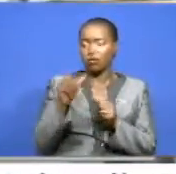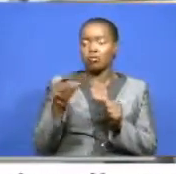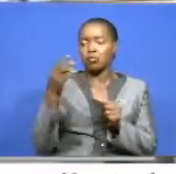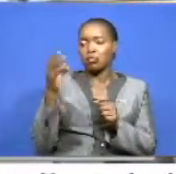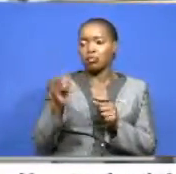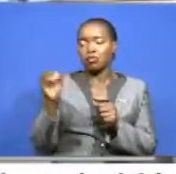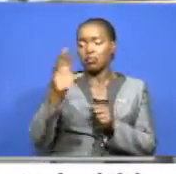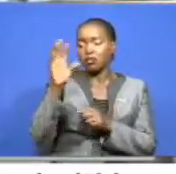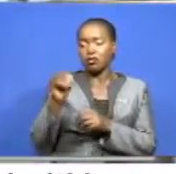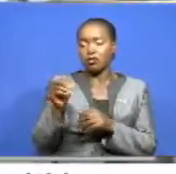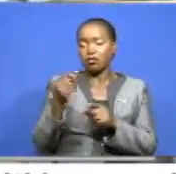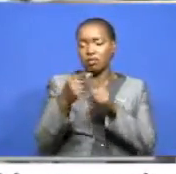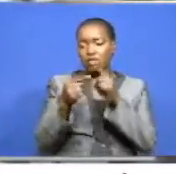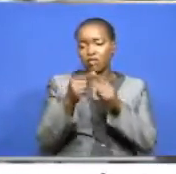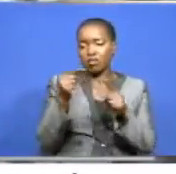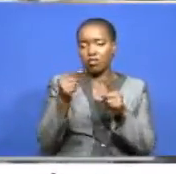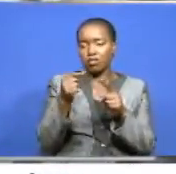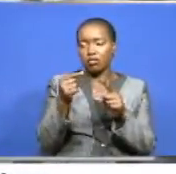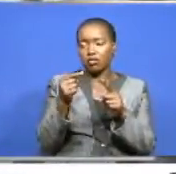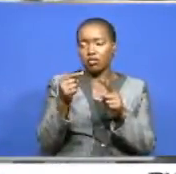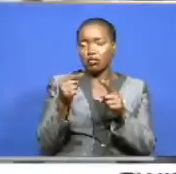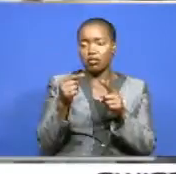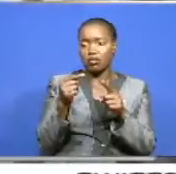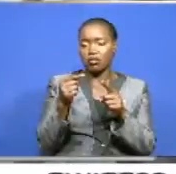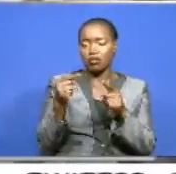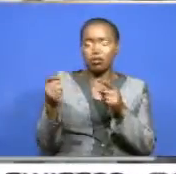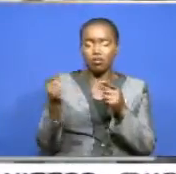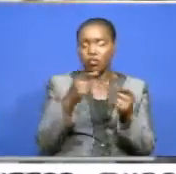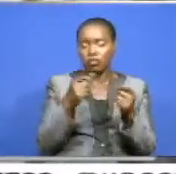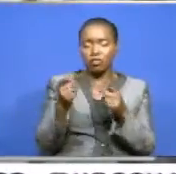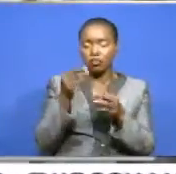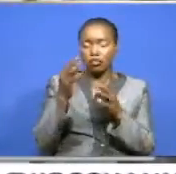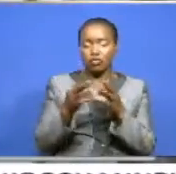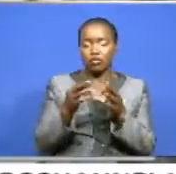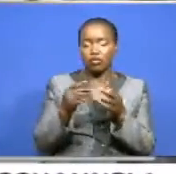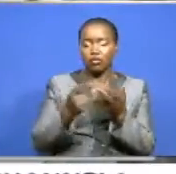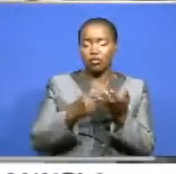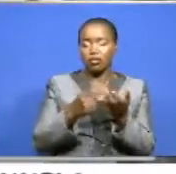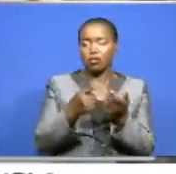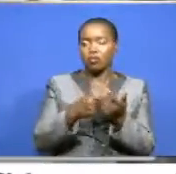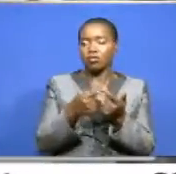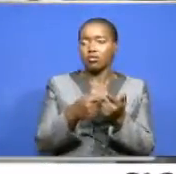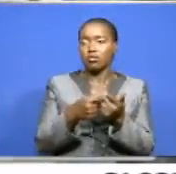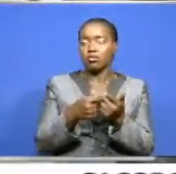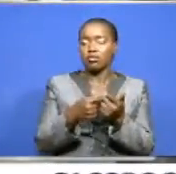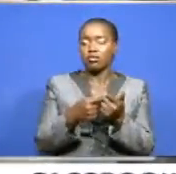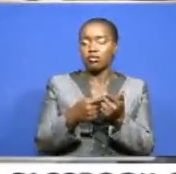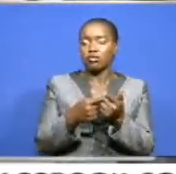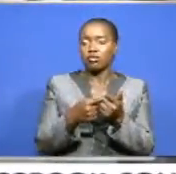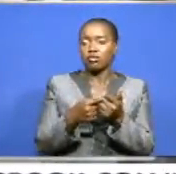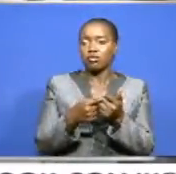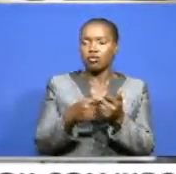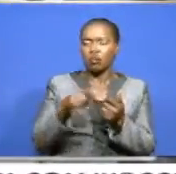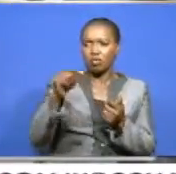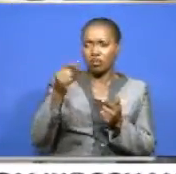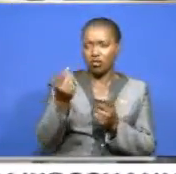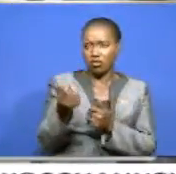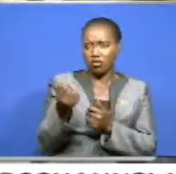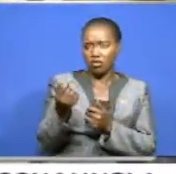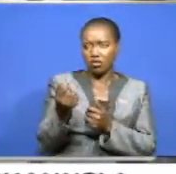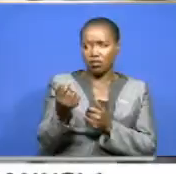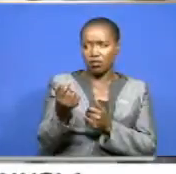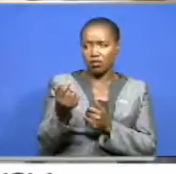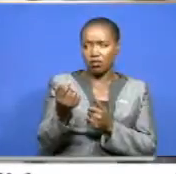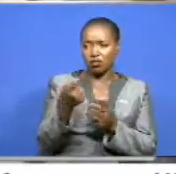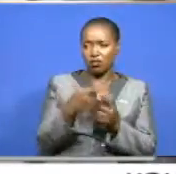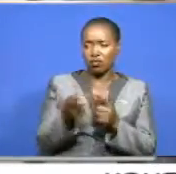that's a wrong argument. If you calculated it's supposed to be the latest audited accounts,